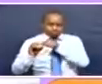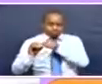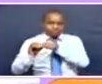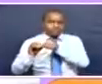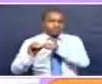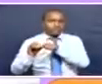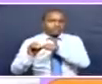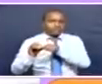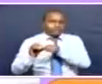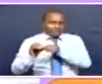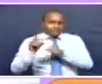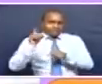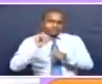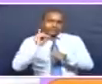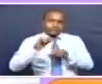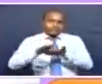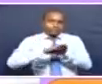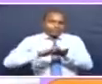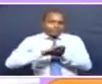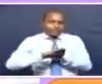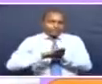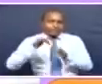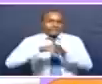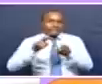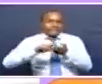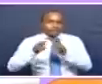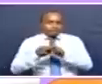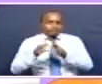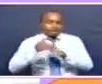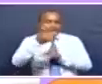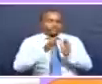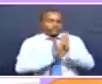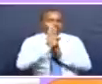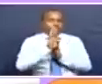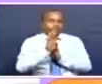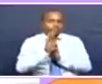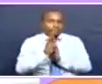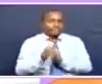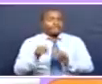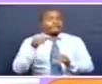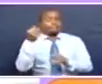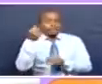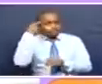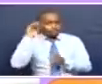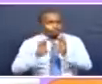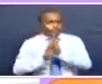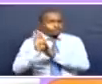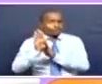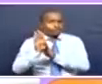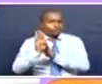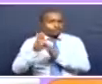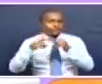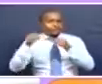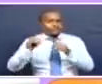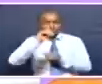be the threshold vis-à-vis what is reserved for development. Development should be money for development should be 70%,